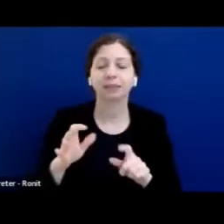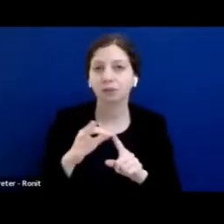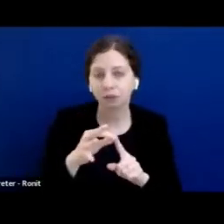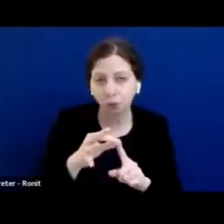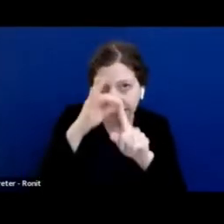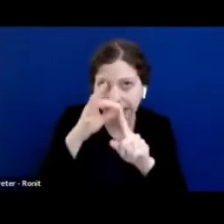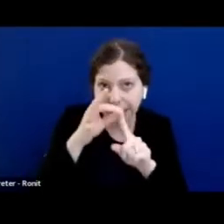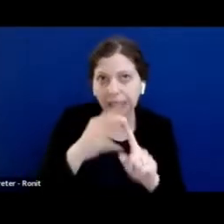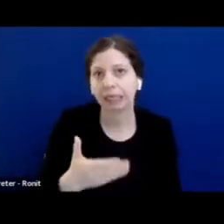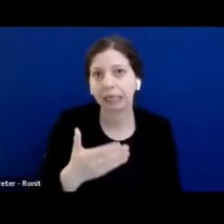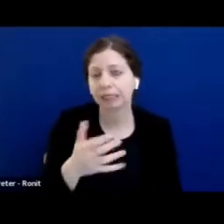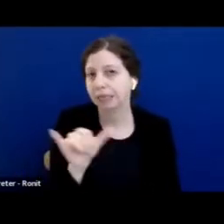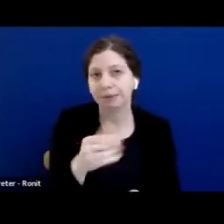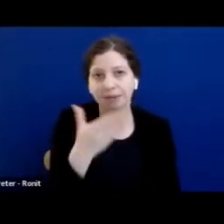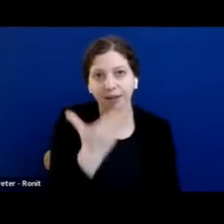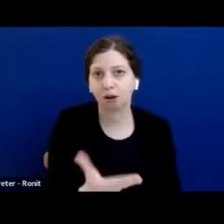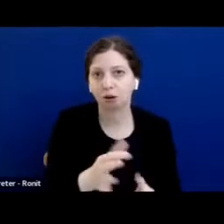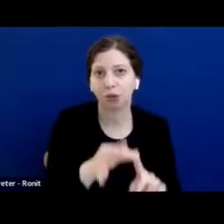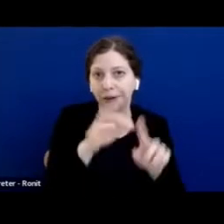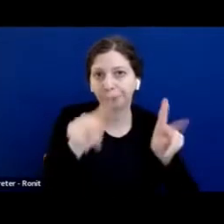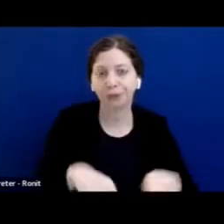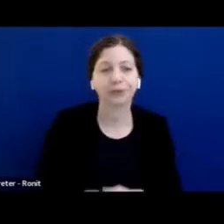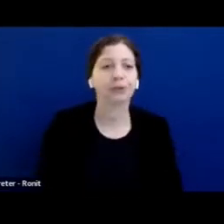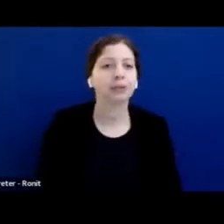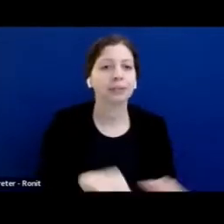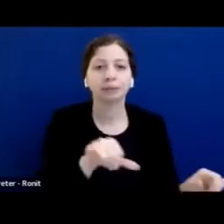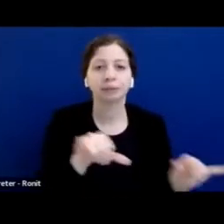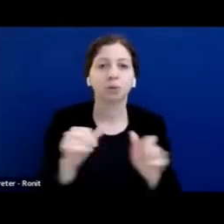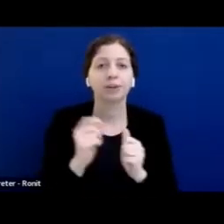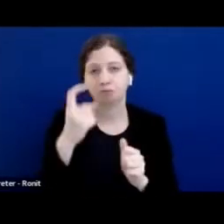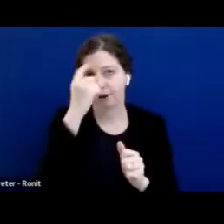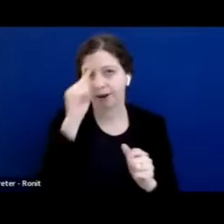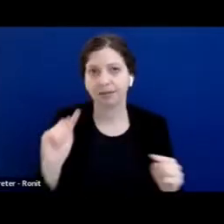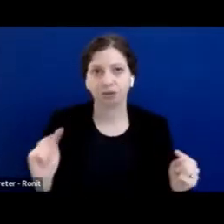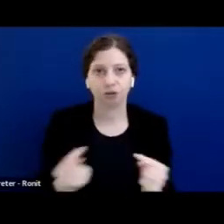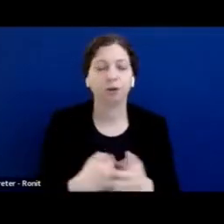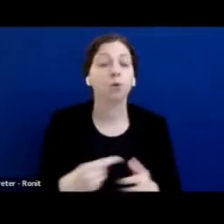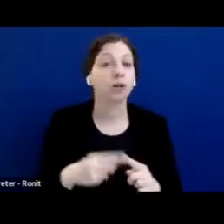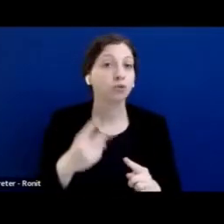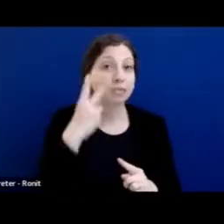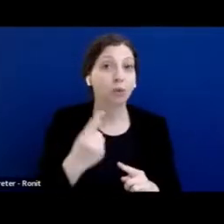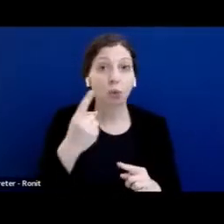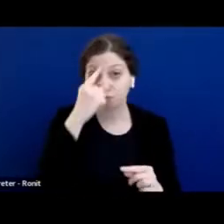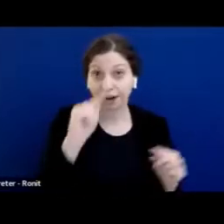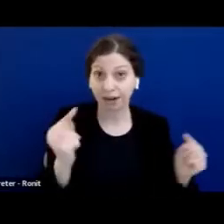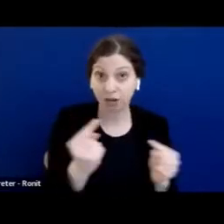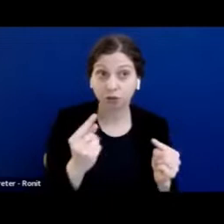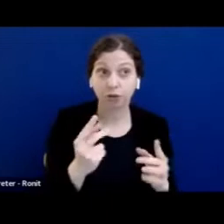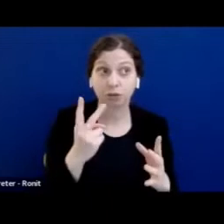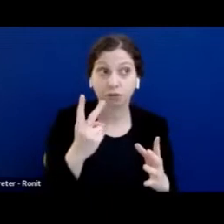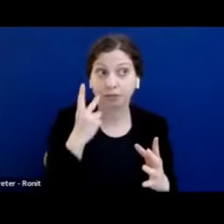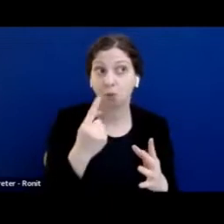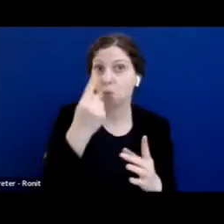they are. And this is another thing I feel like that lines up with our brain injury. I've heard from so many people say, when you've seen one brain injury, you've seen one brain